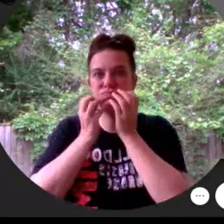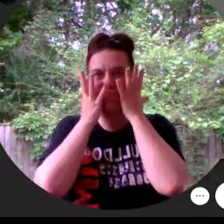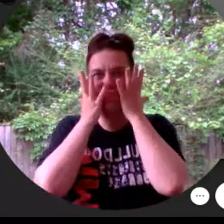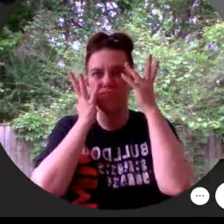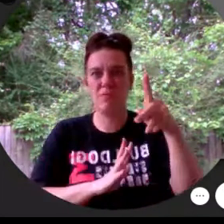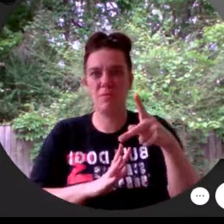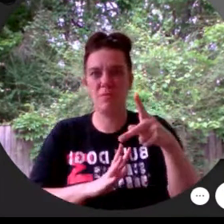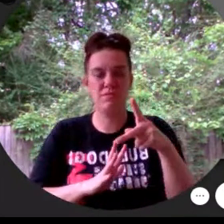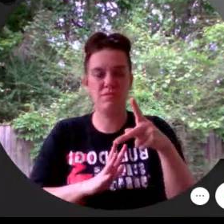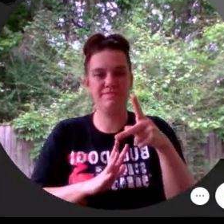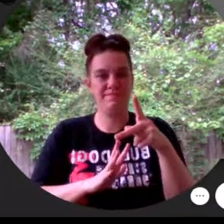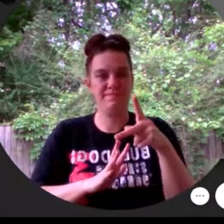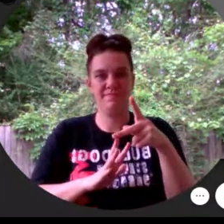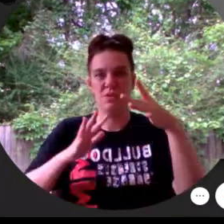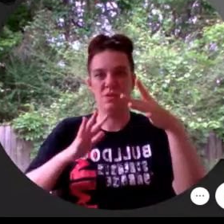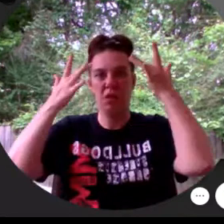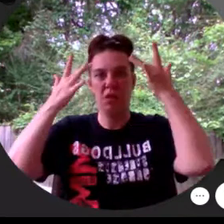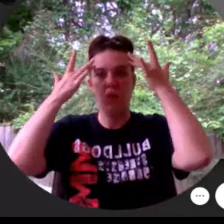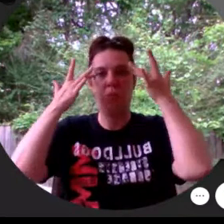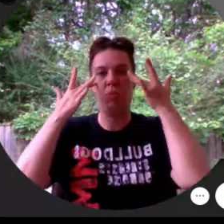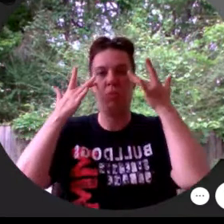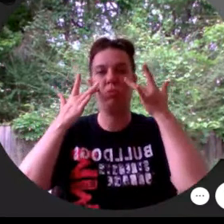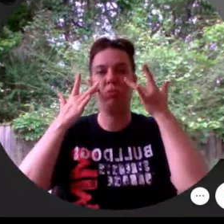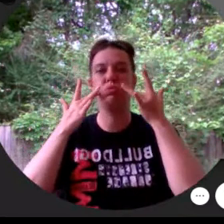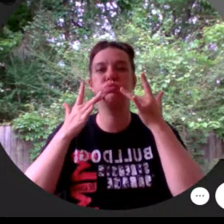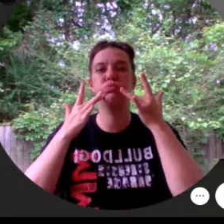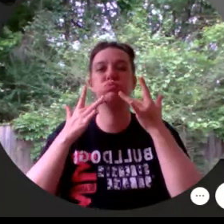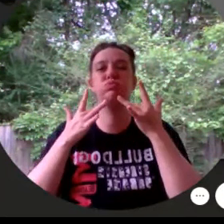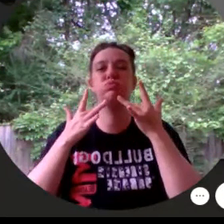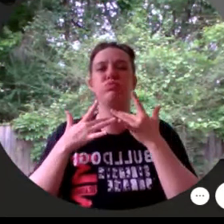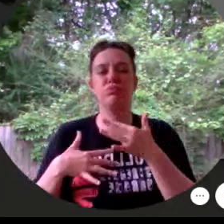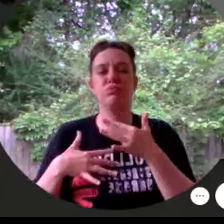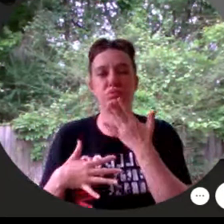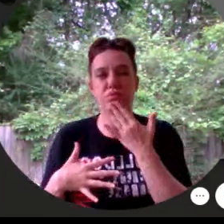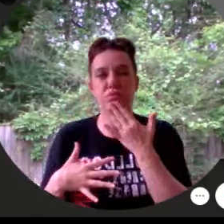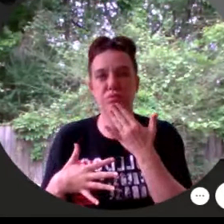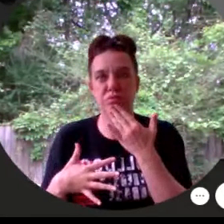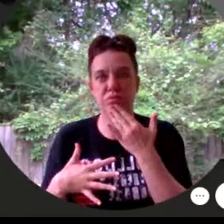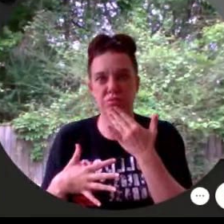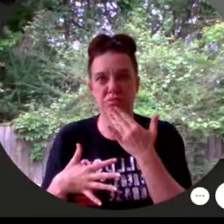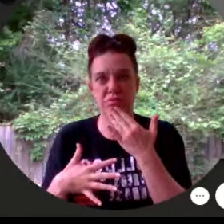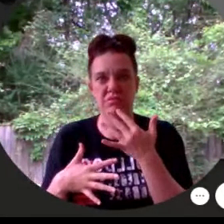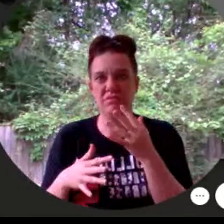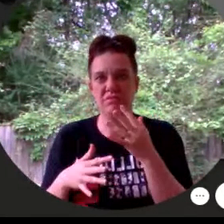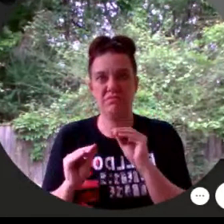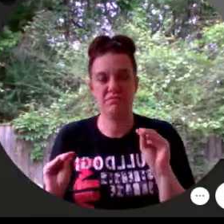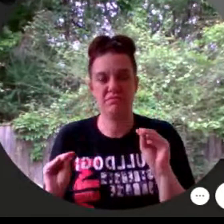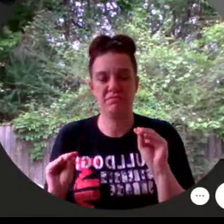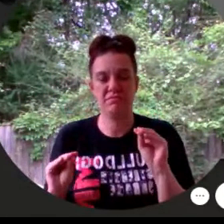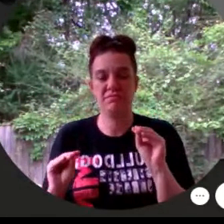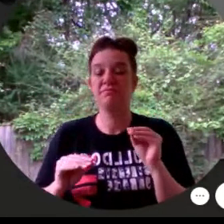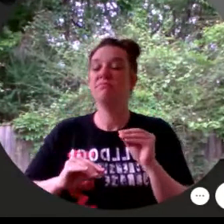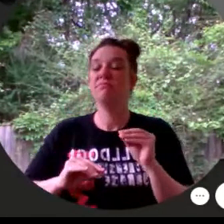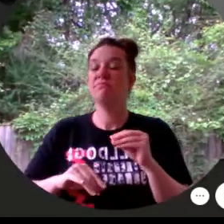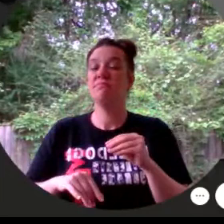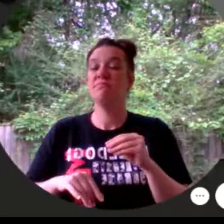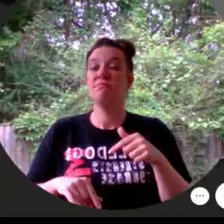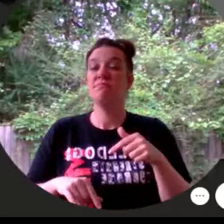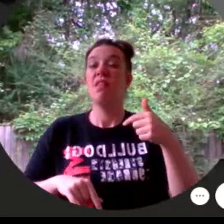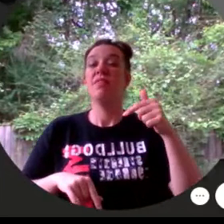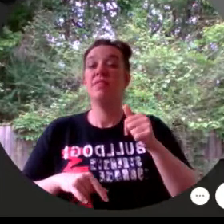through," he said, then picked up the receiver. "Barry, this is your father, former Principal